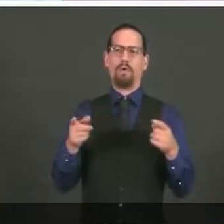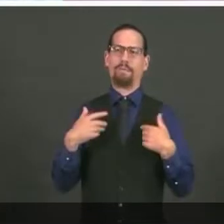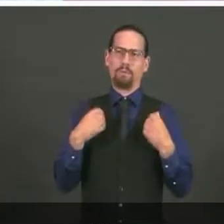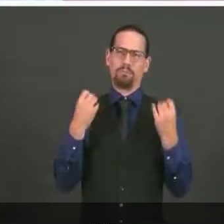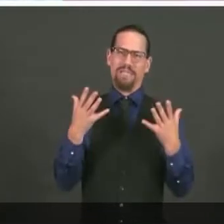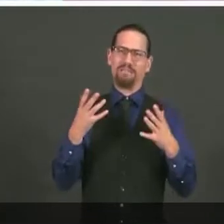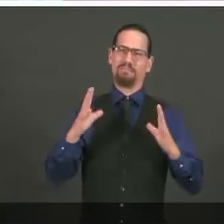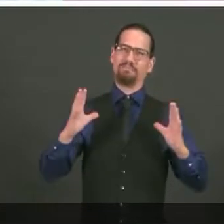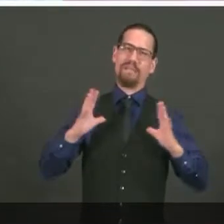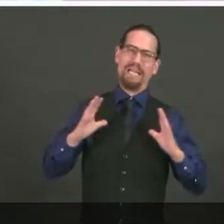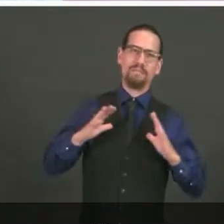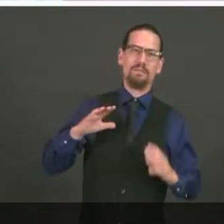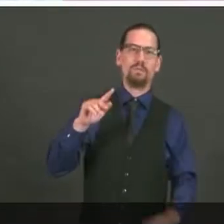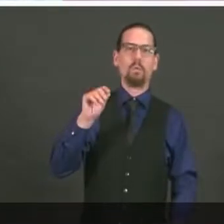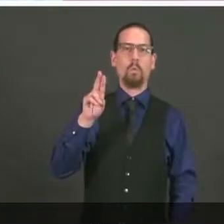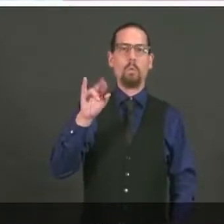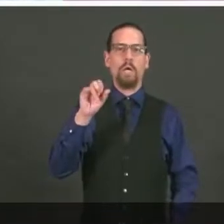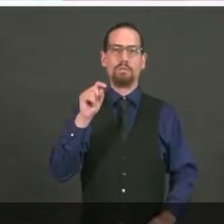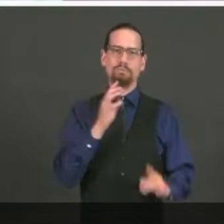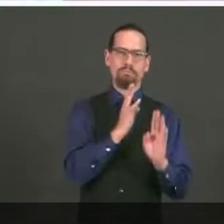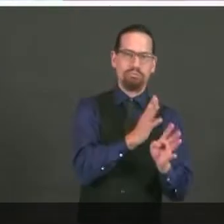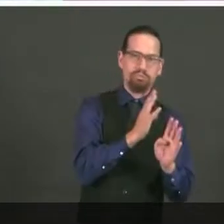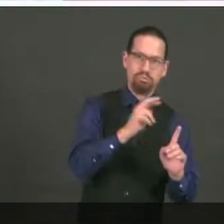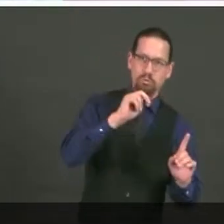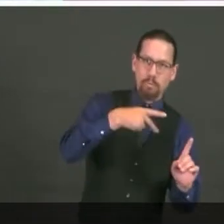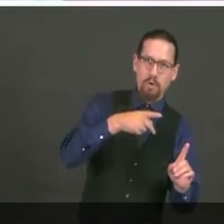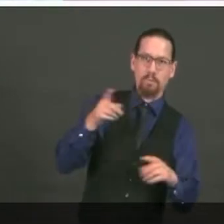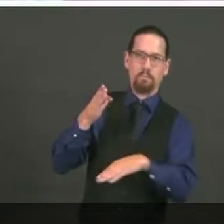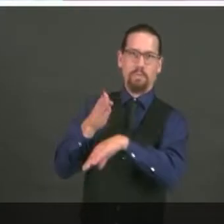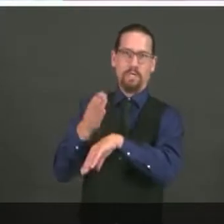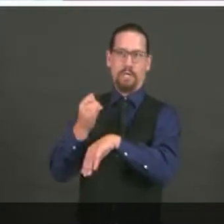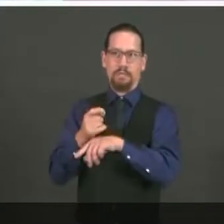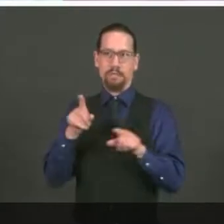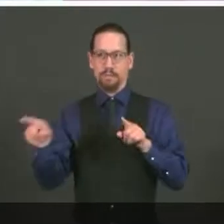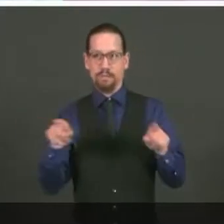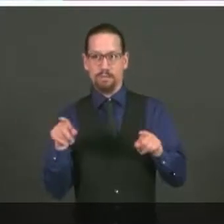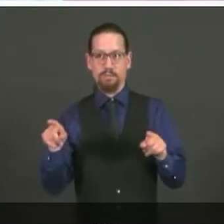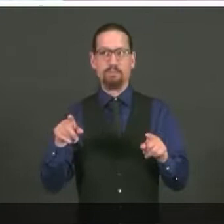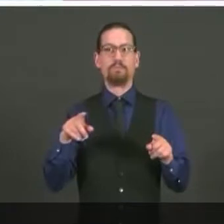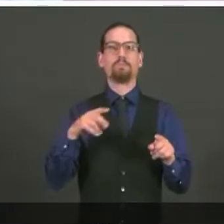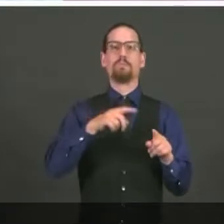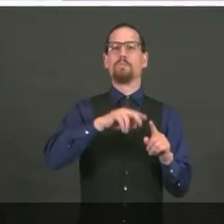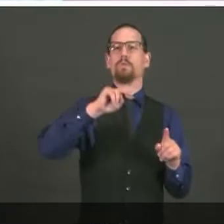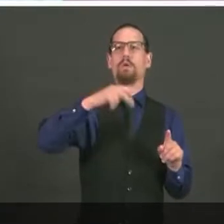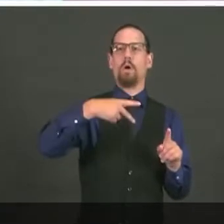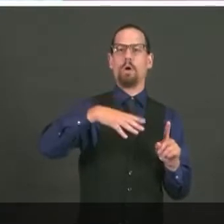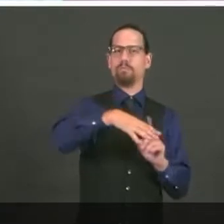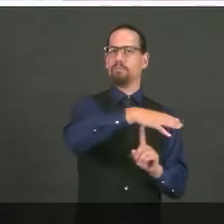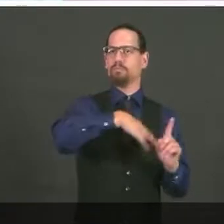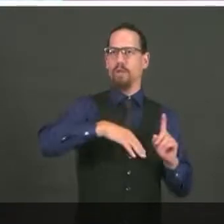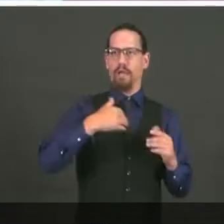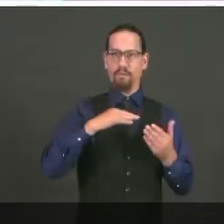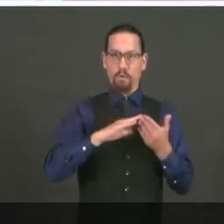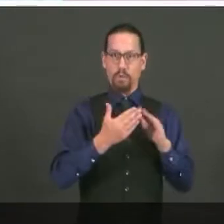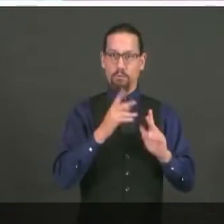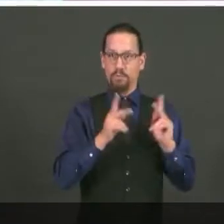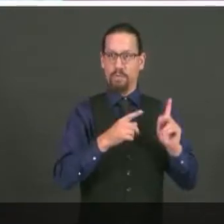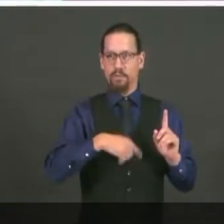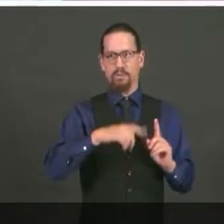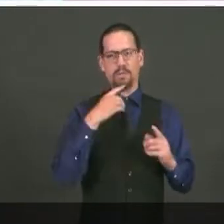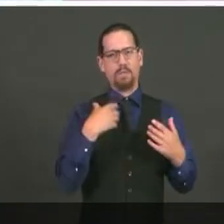have a lot of folks from out of town. The community in Newport, for whatever set of reasons, has really come